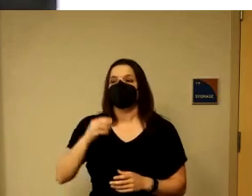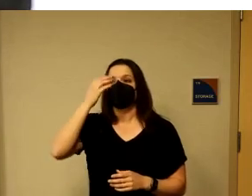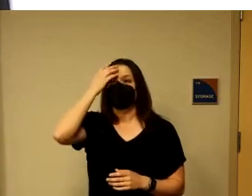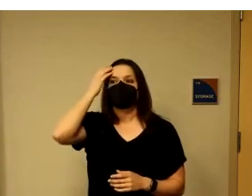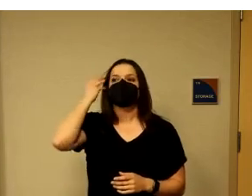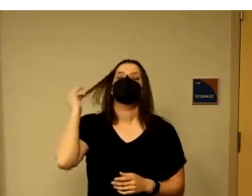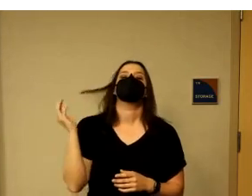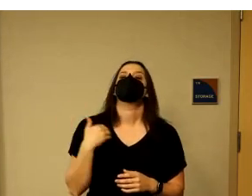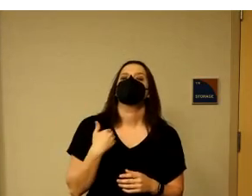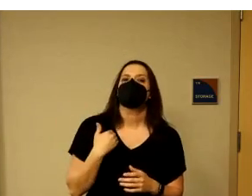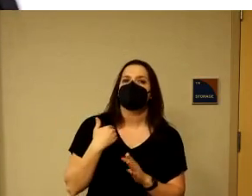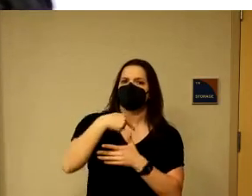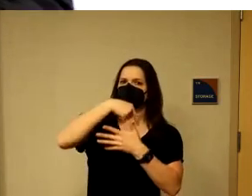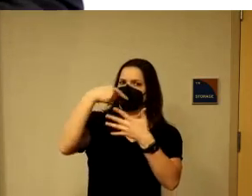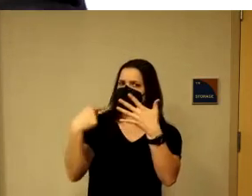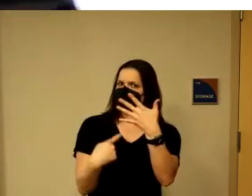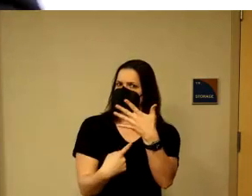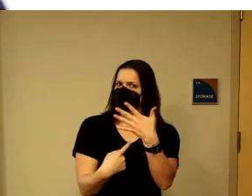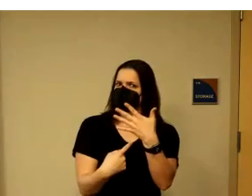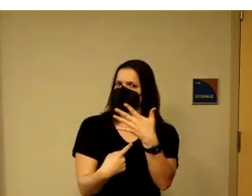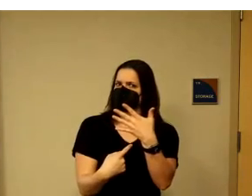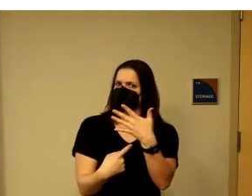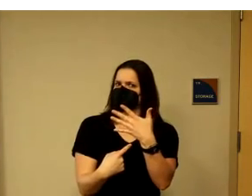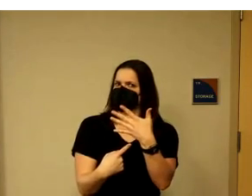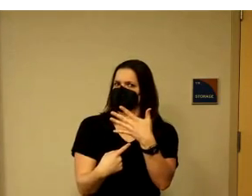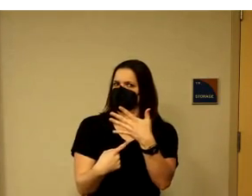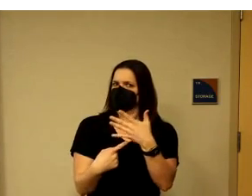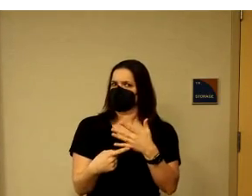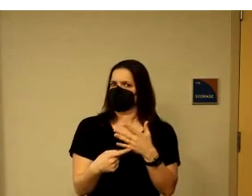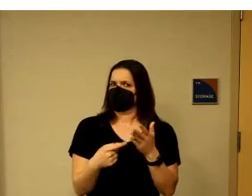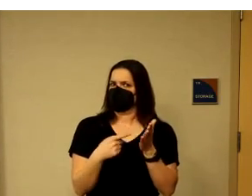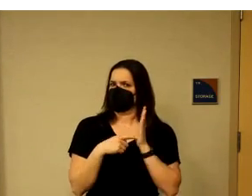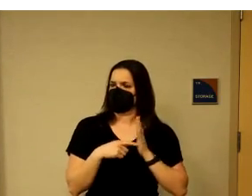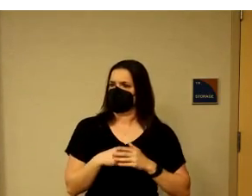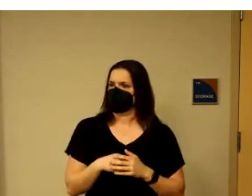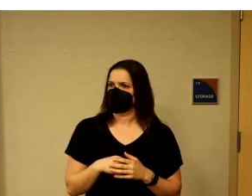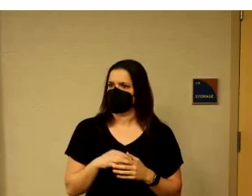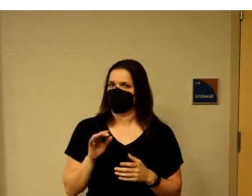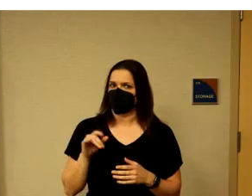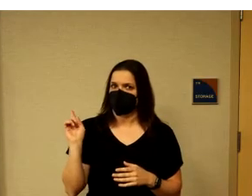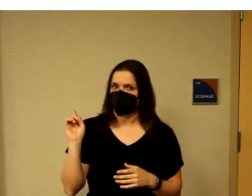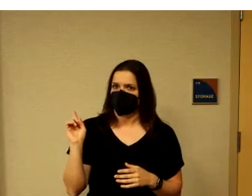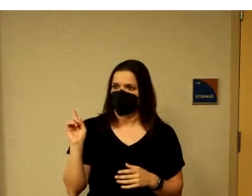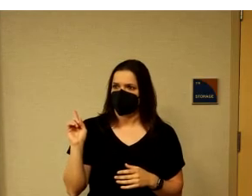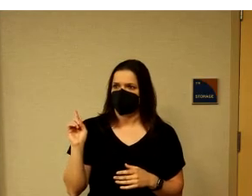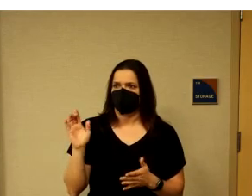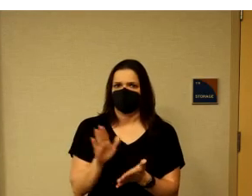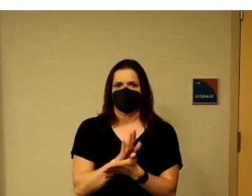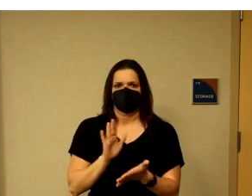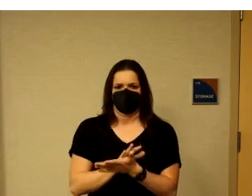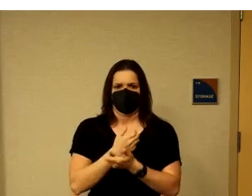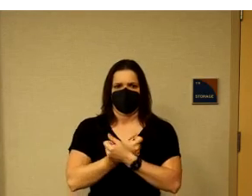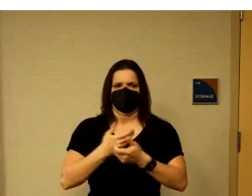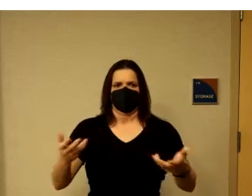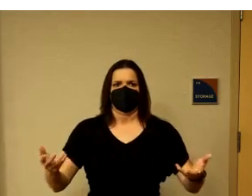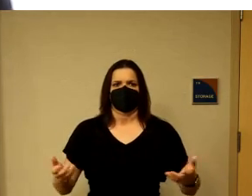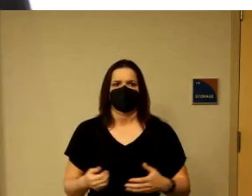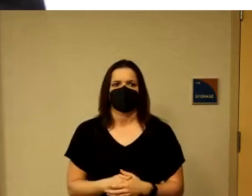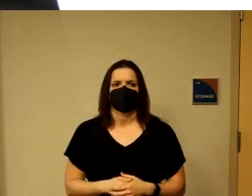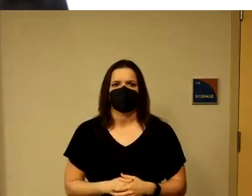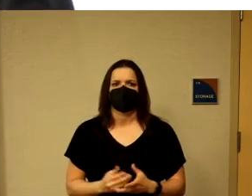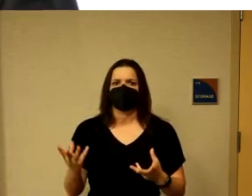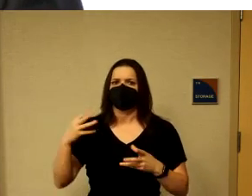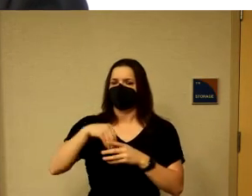the list of criteria, do you have that sheet for That one? that? Is that a handout for us? Angel, is